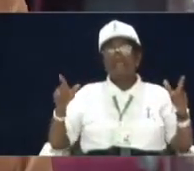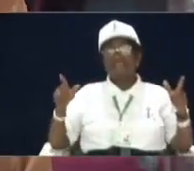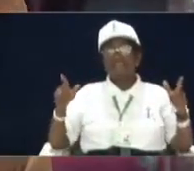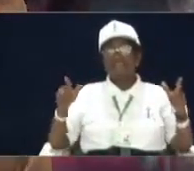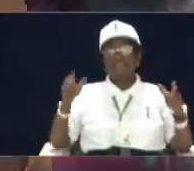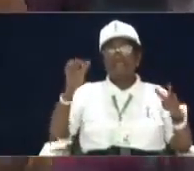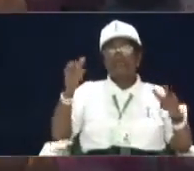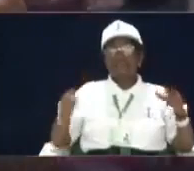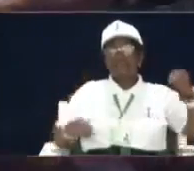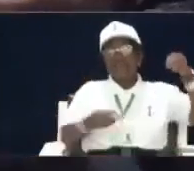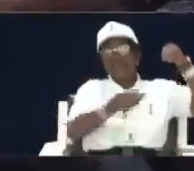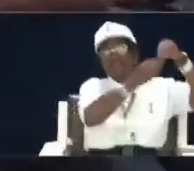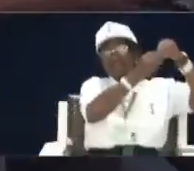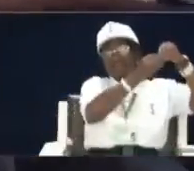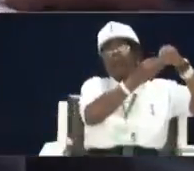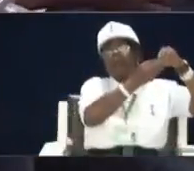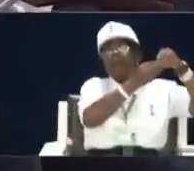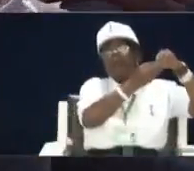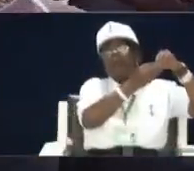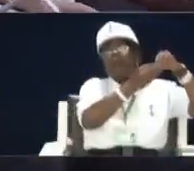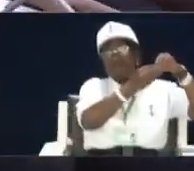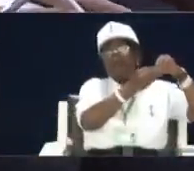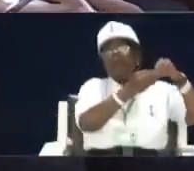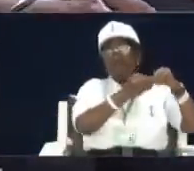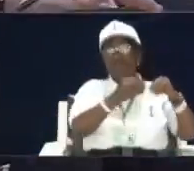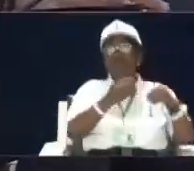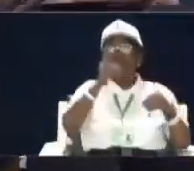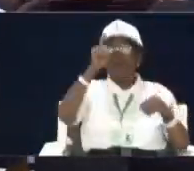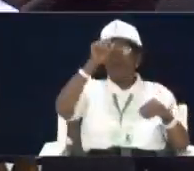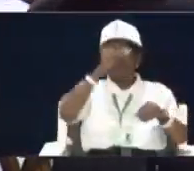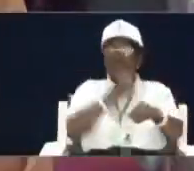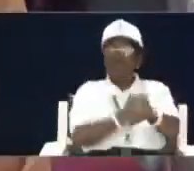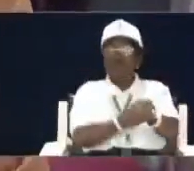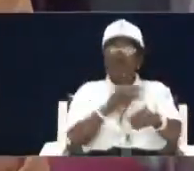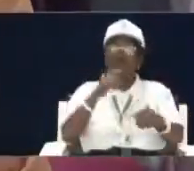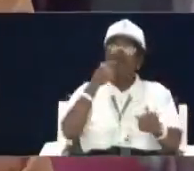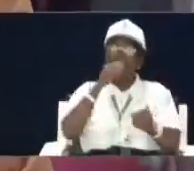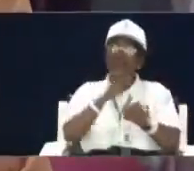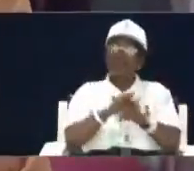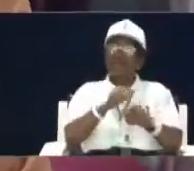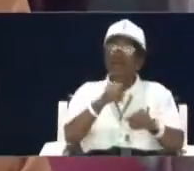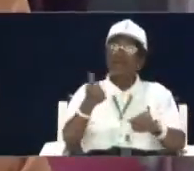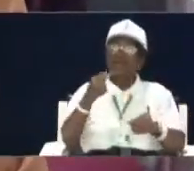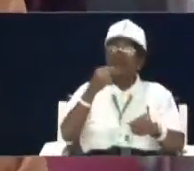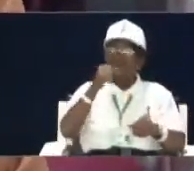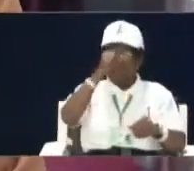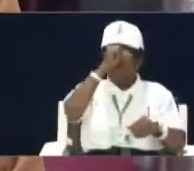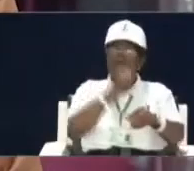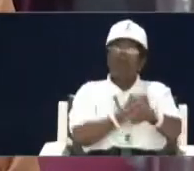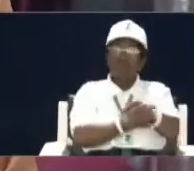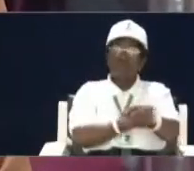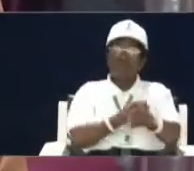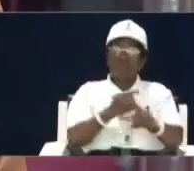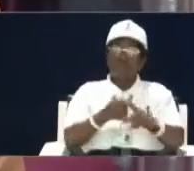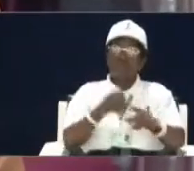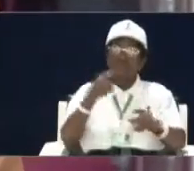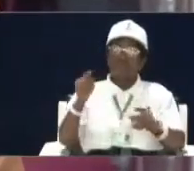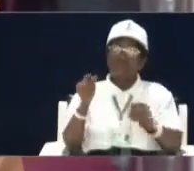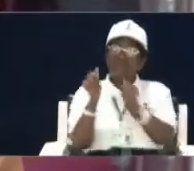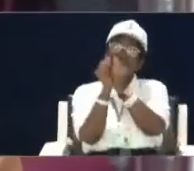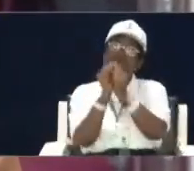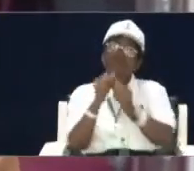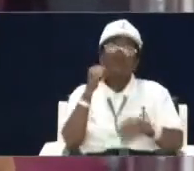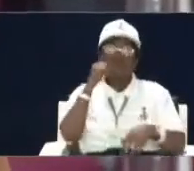by addition. Of one son, of promise, another son from the bondwoman.